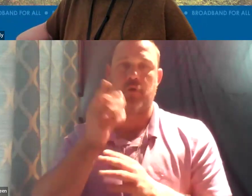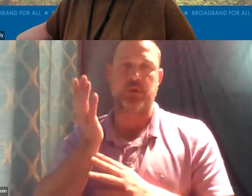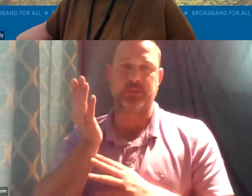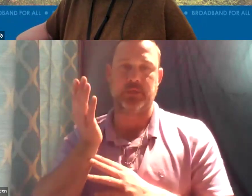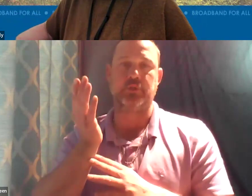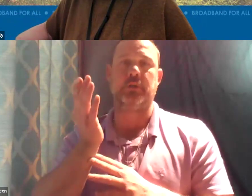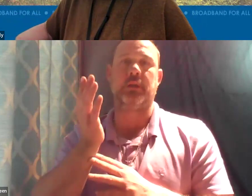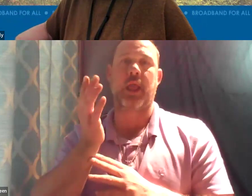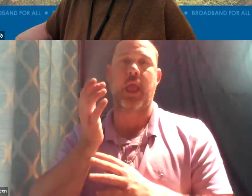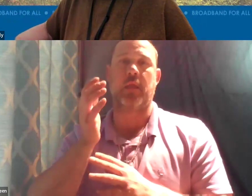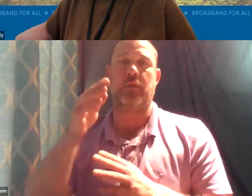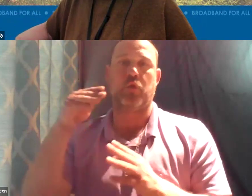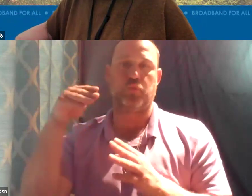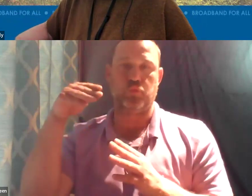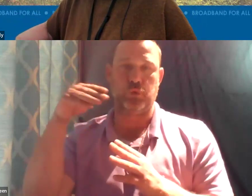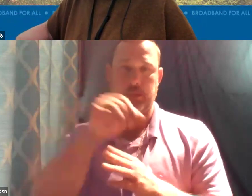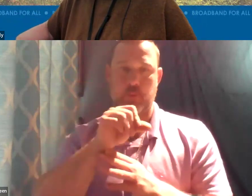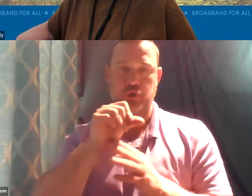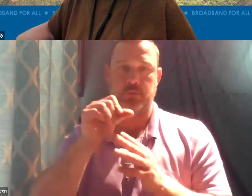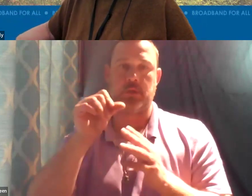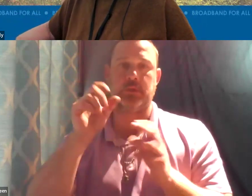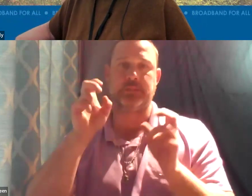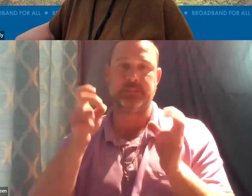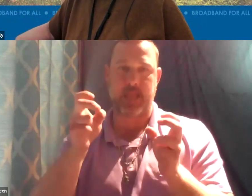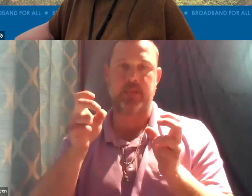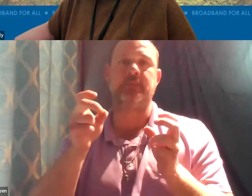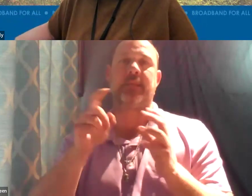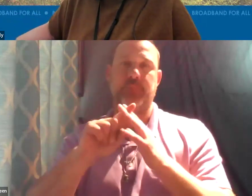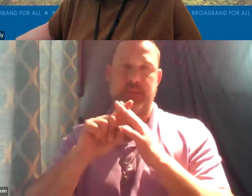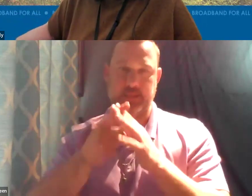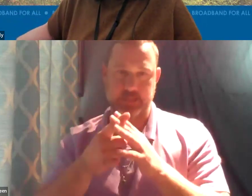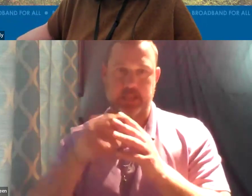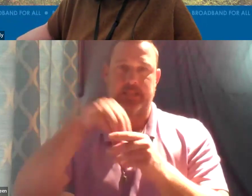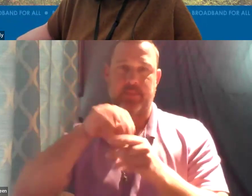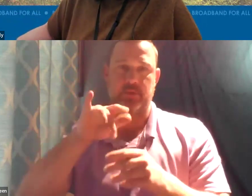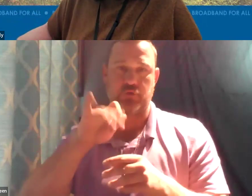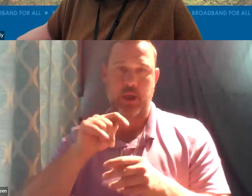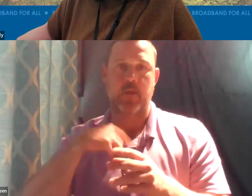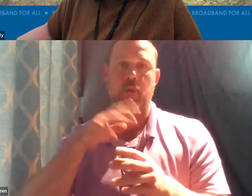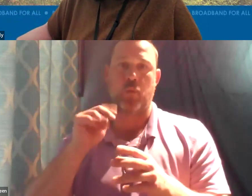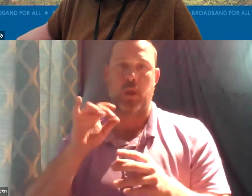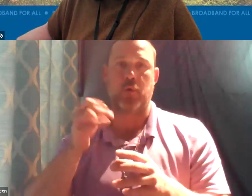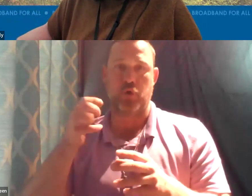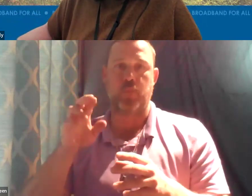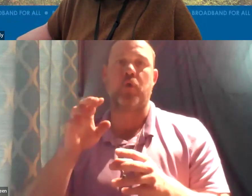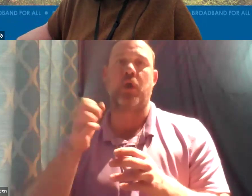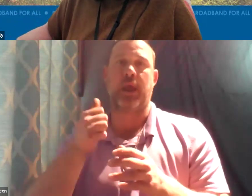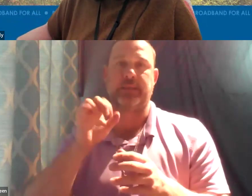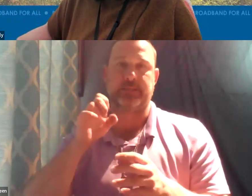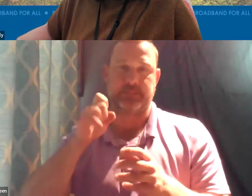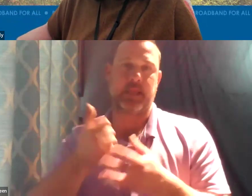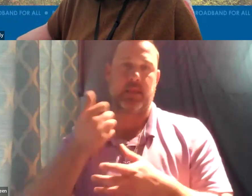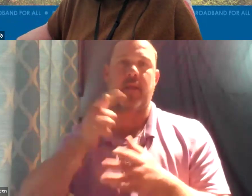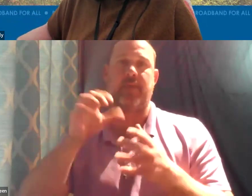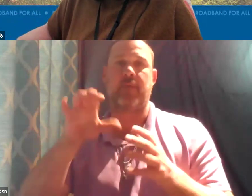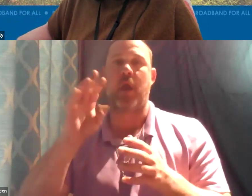the reimbursement status that is being enacted inside of this grant. I'm William Cooper. I'm the Executive Director of the Becoming